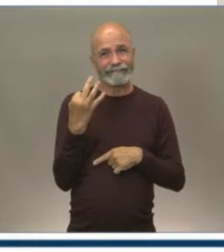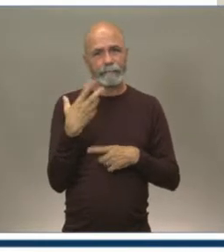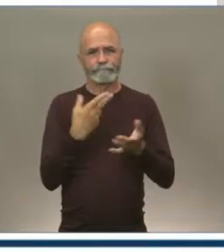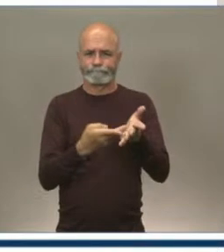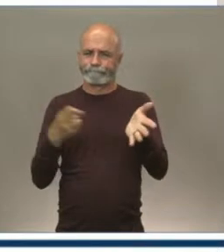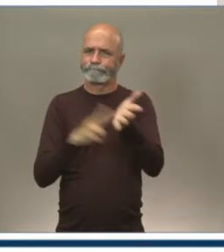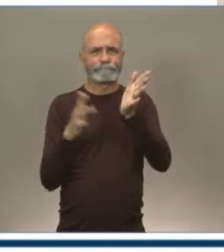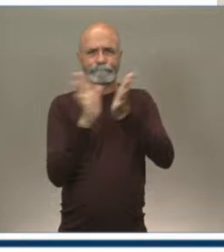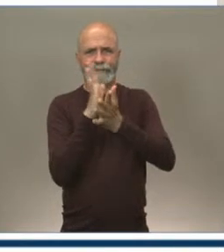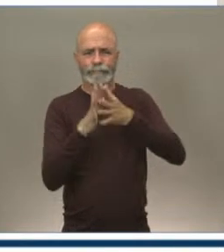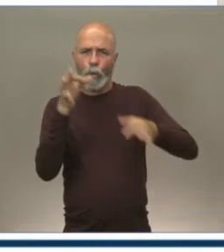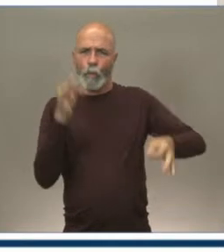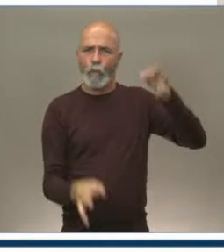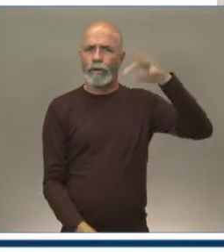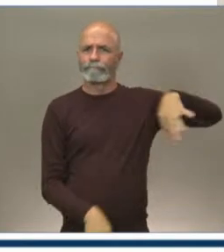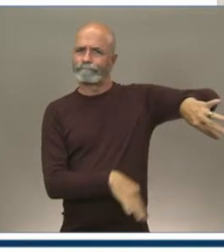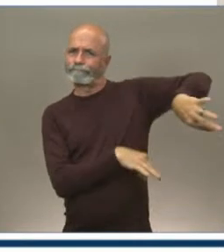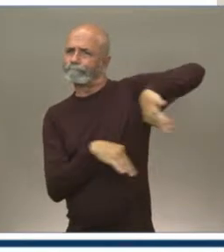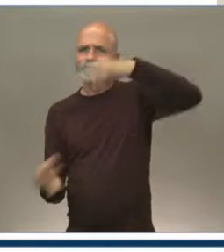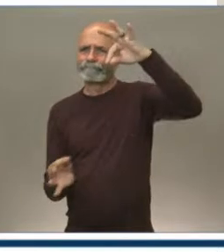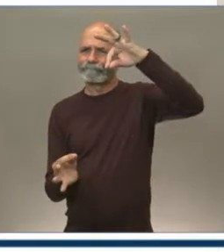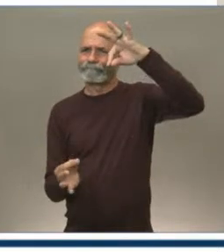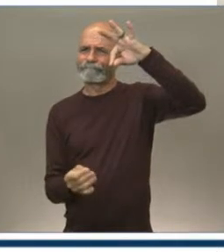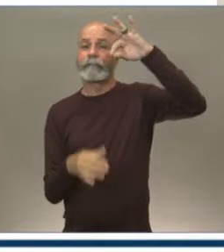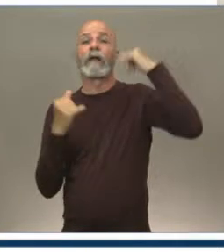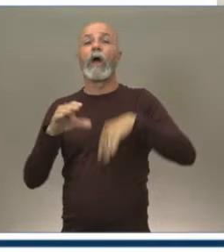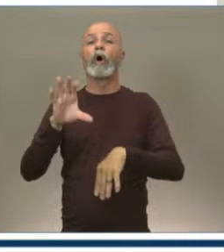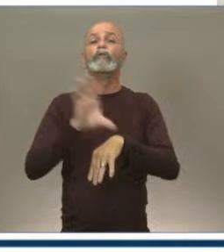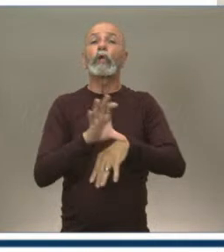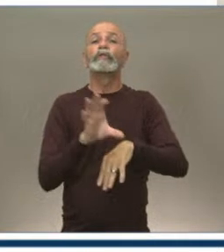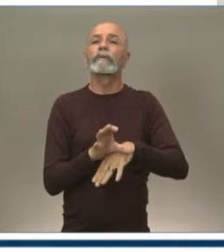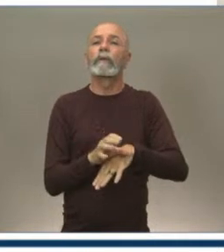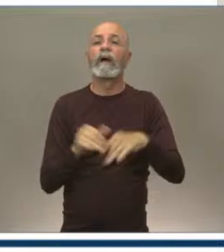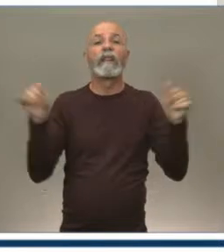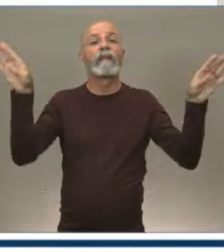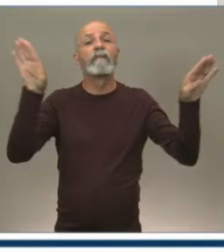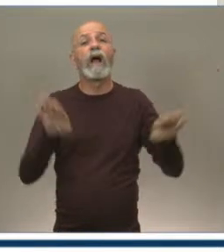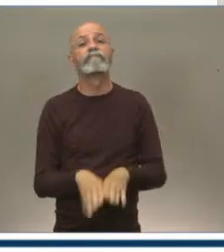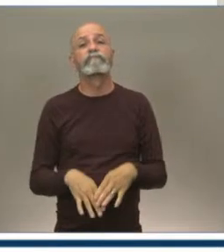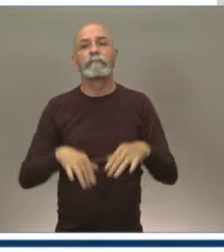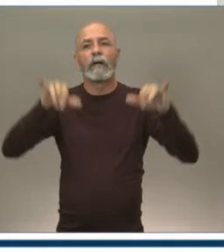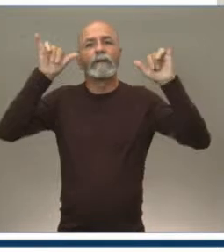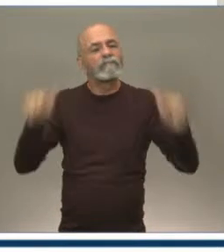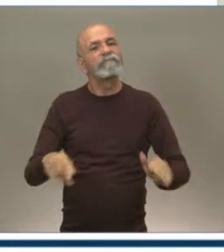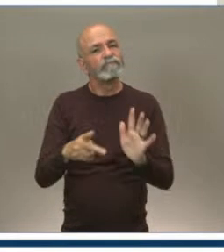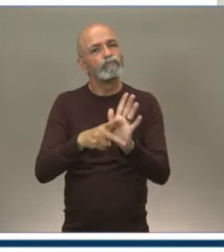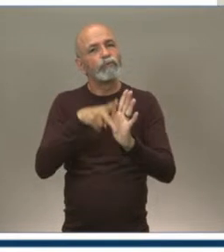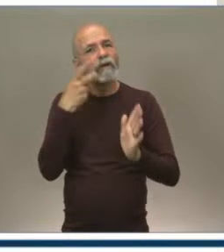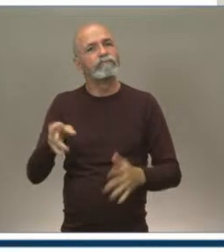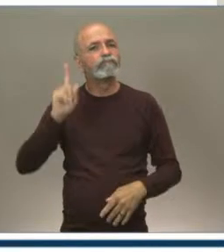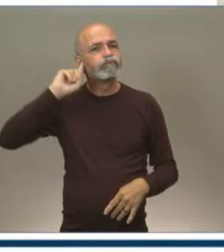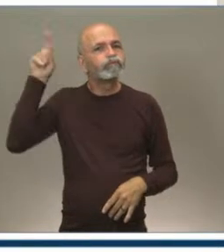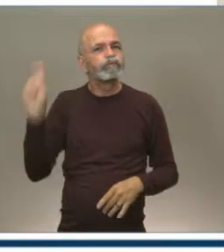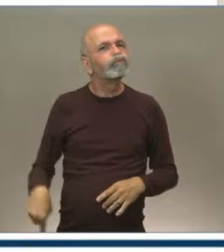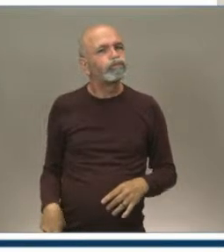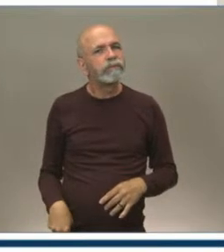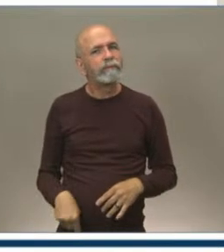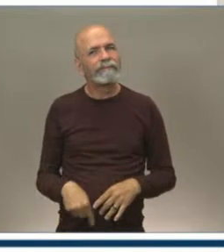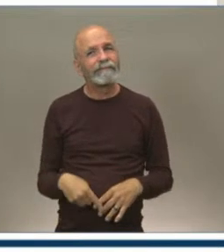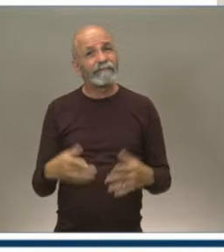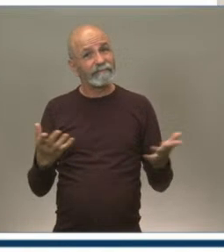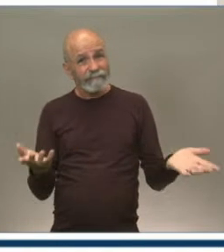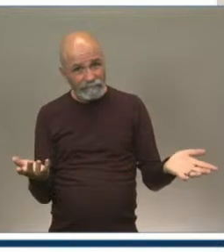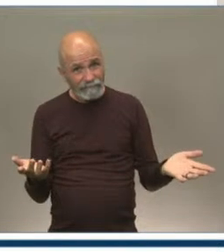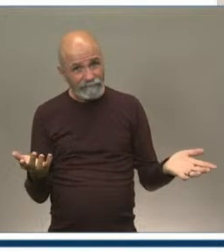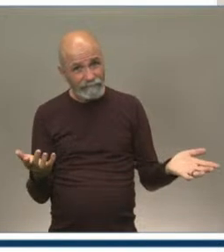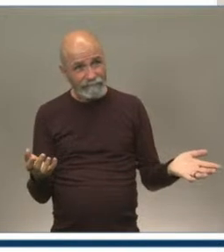time in 2 weeks, flouted the rules. It seems. Do you feel that people are just looking at it and going,